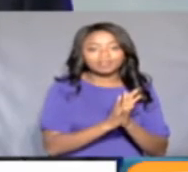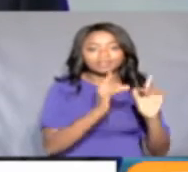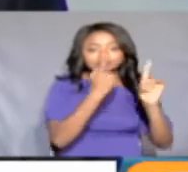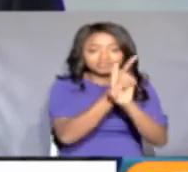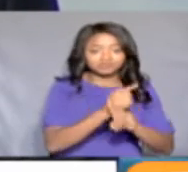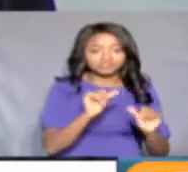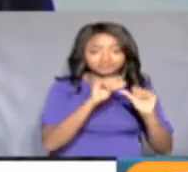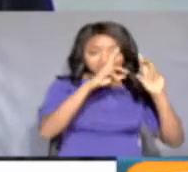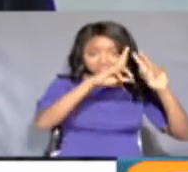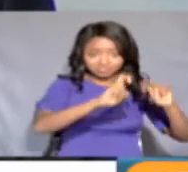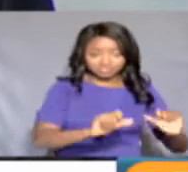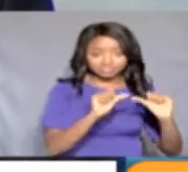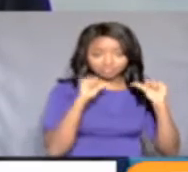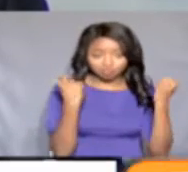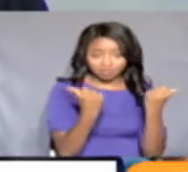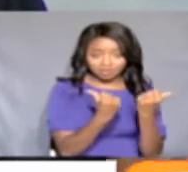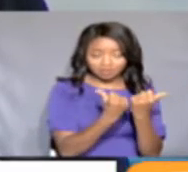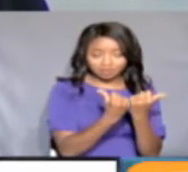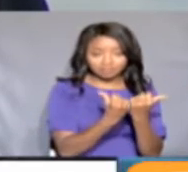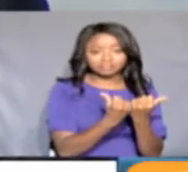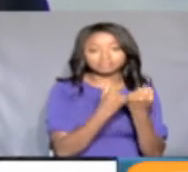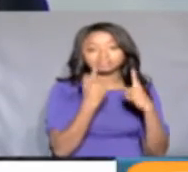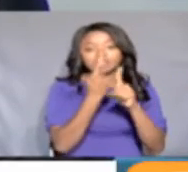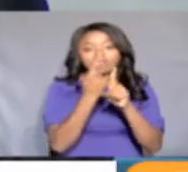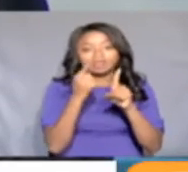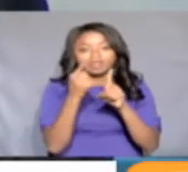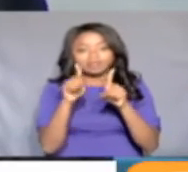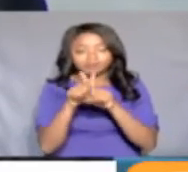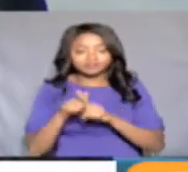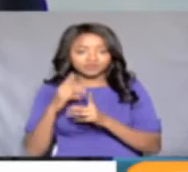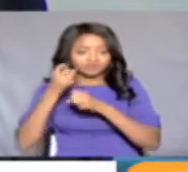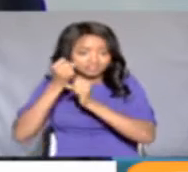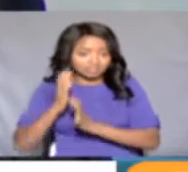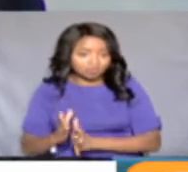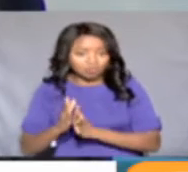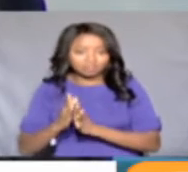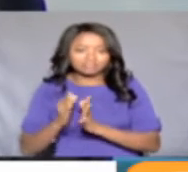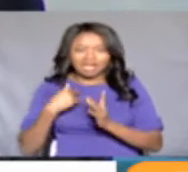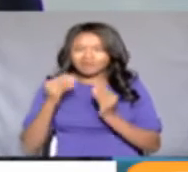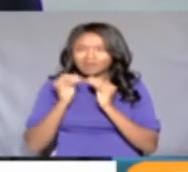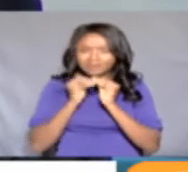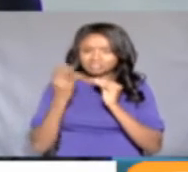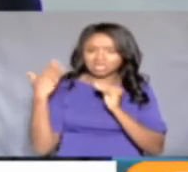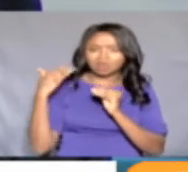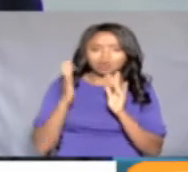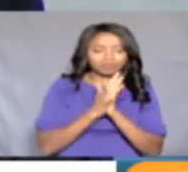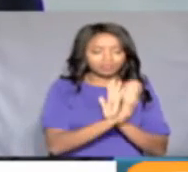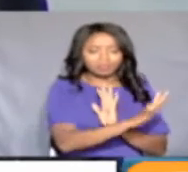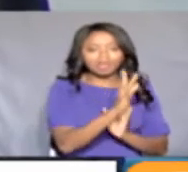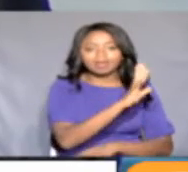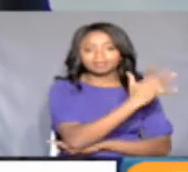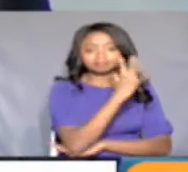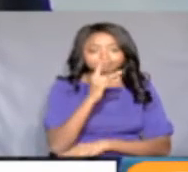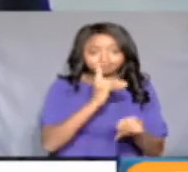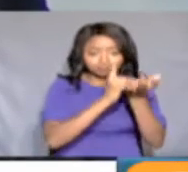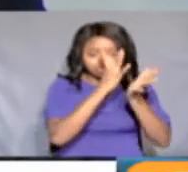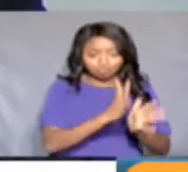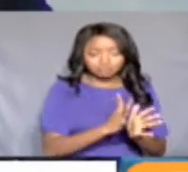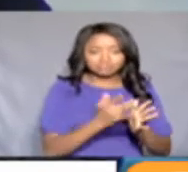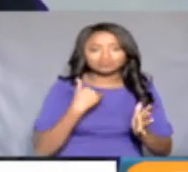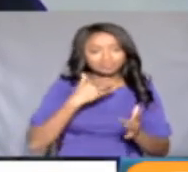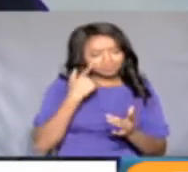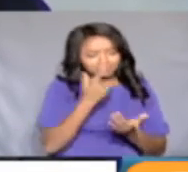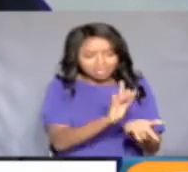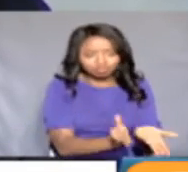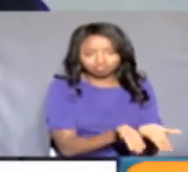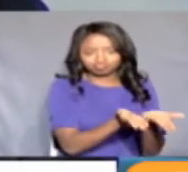research organizations and the stakeholders. We had a meeting with the herbalists some time back at the Pharmacy Board. We want to see how to develop the